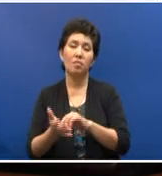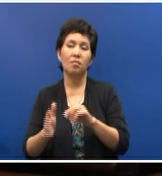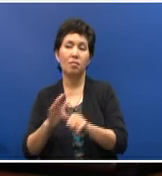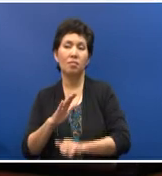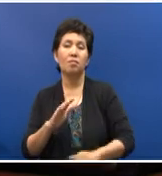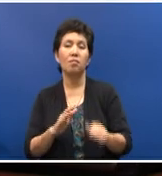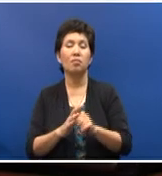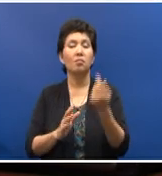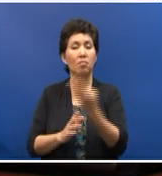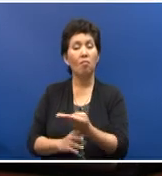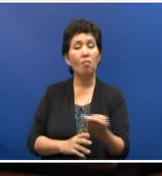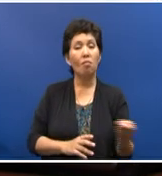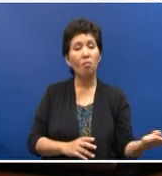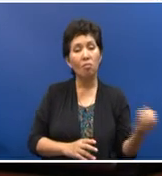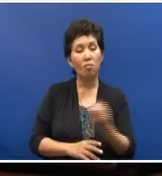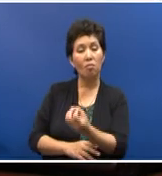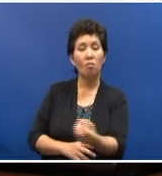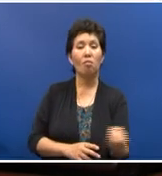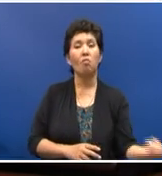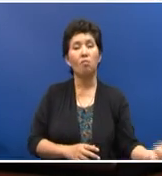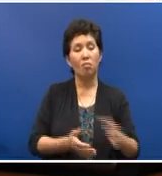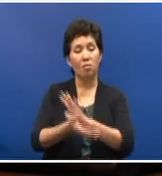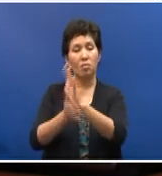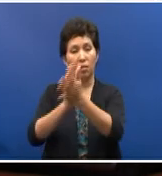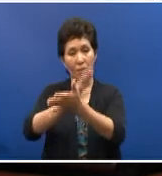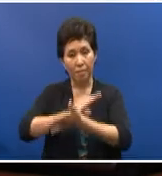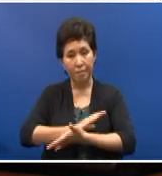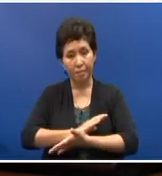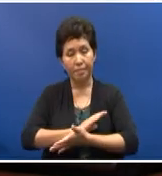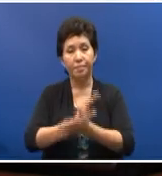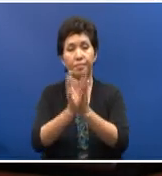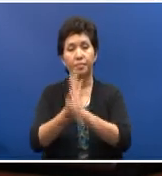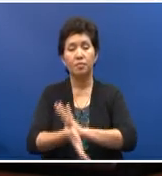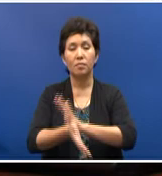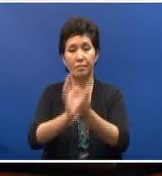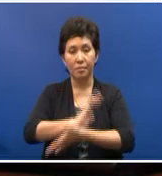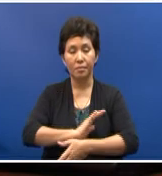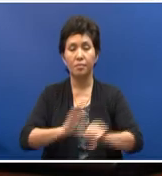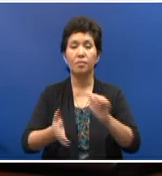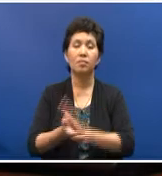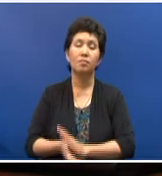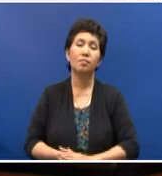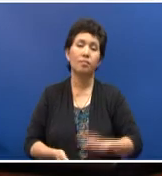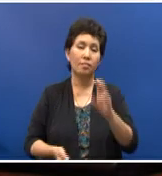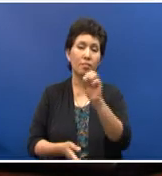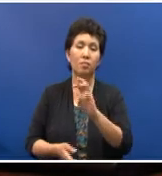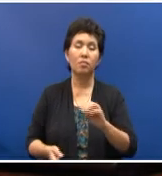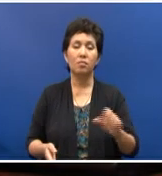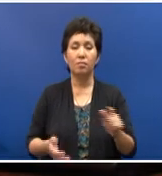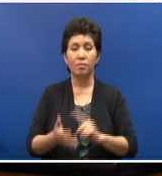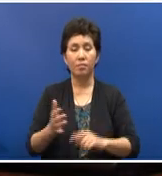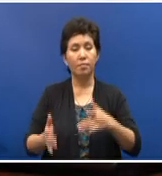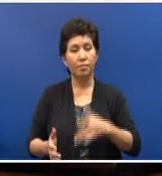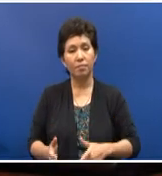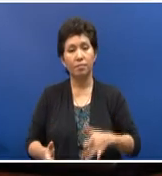seashell objects. Okay, so we should not adopt our superior mentality, okay, or feel